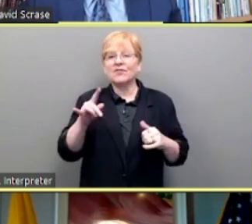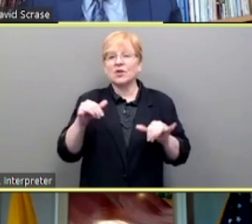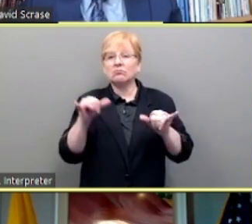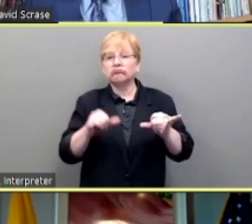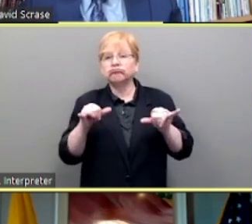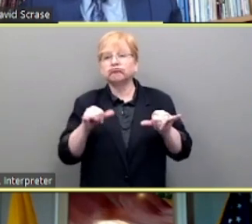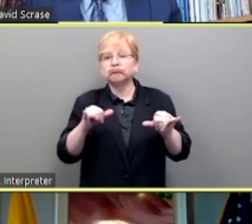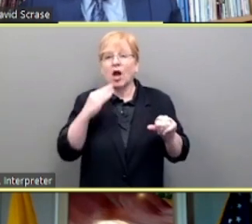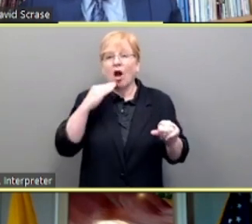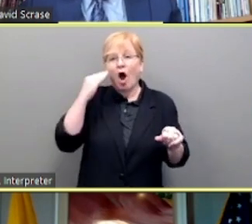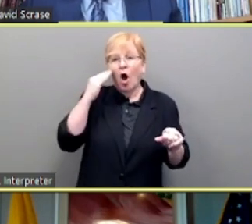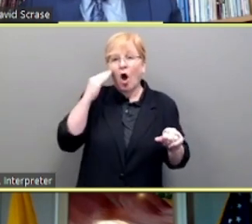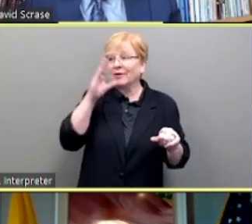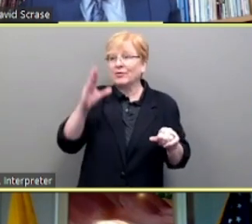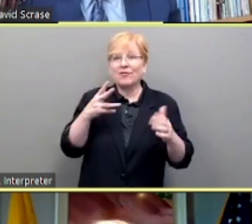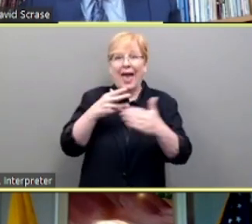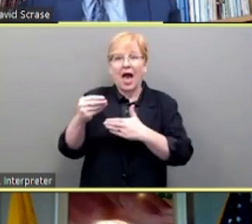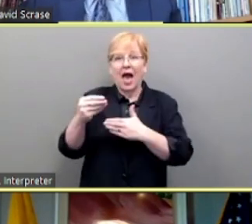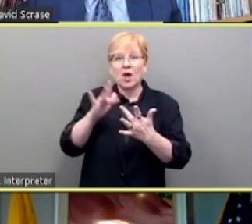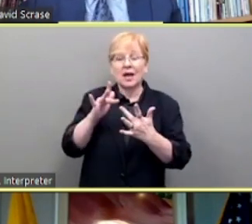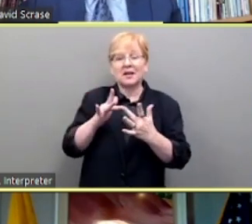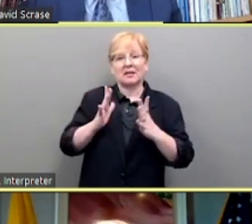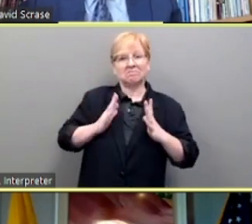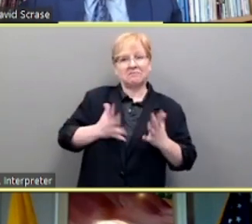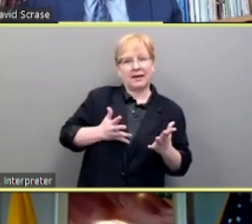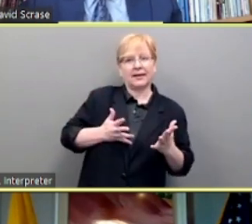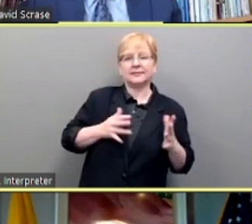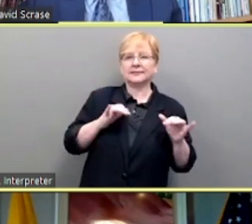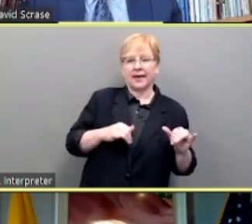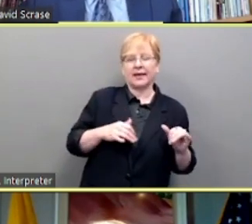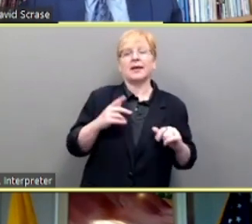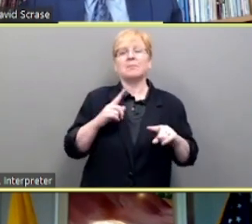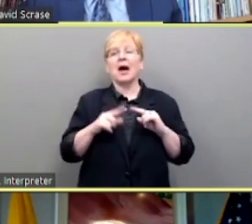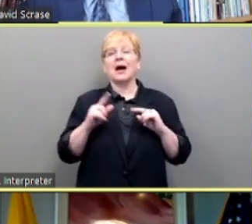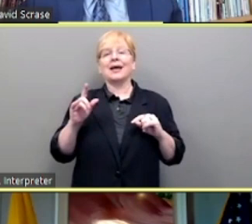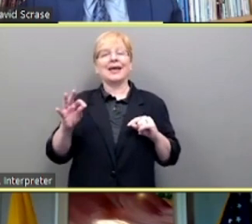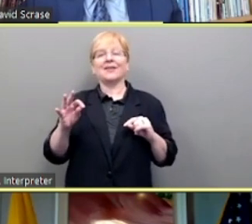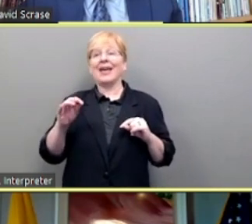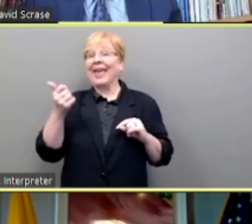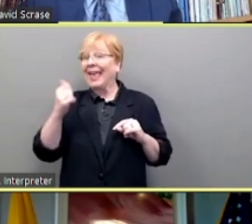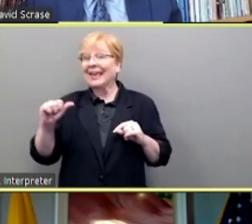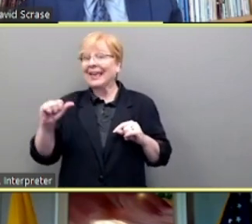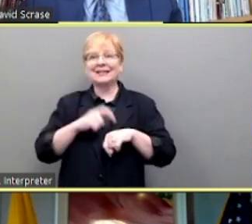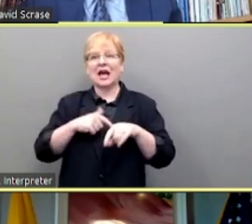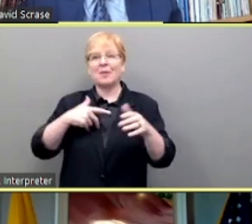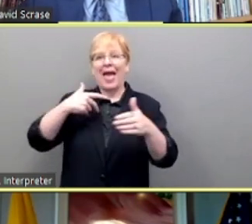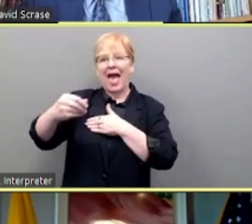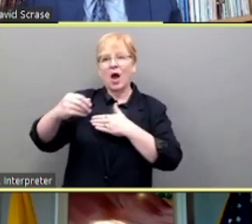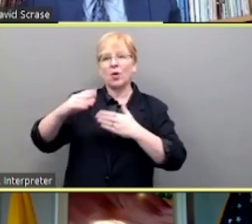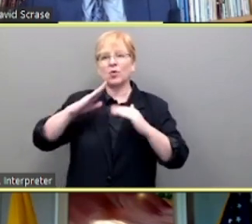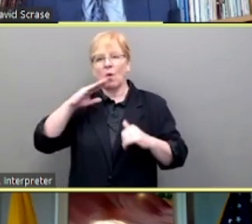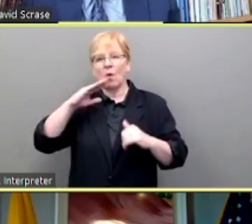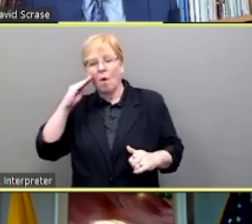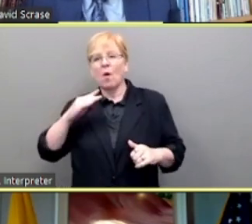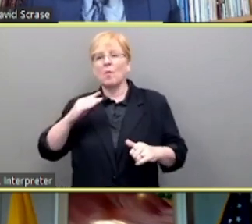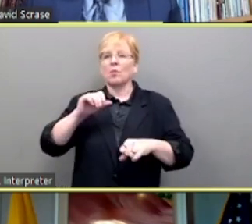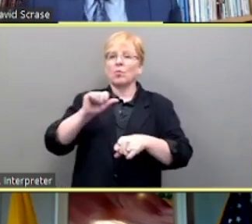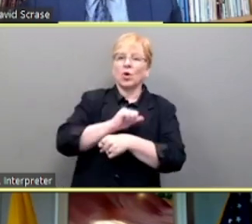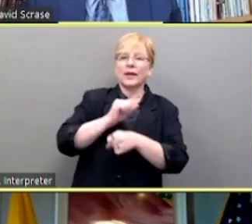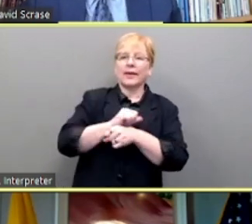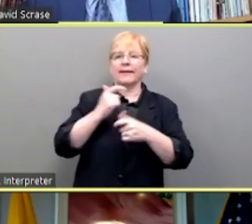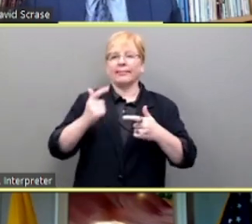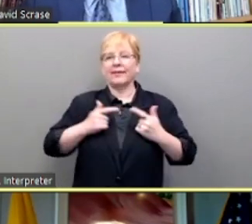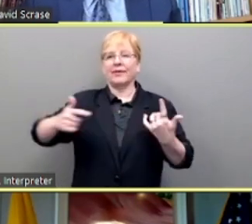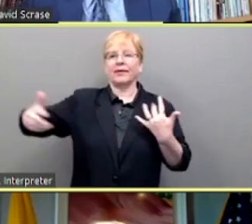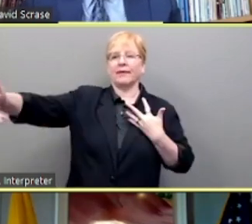But anyone with symptoms, whether vaccinated or not, anybody who's living and working in a high-risk congregate setting, well,